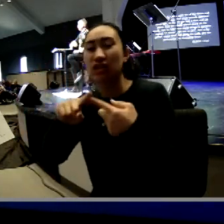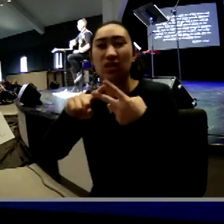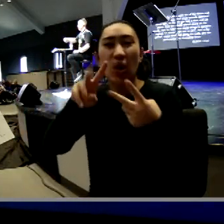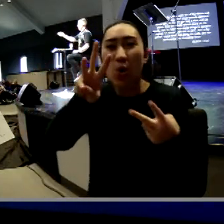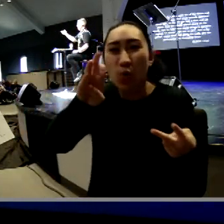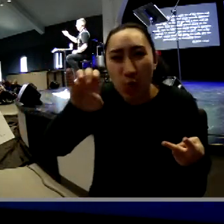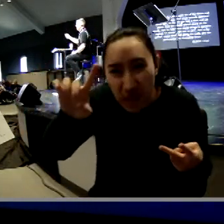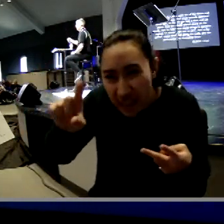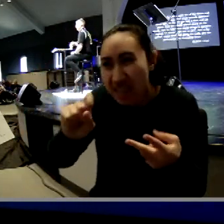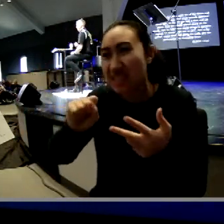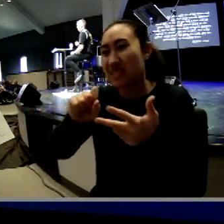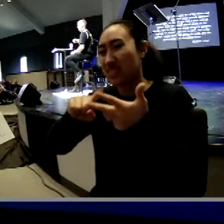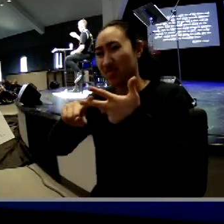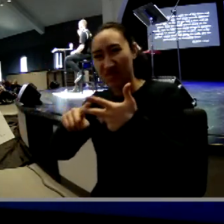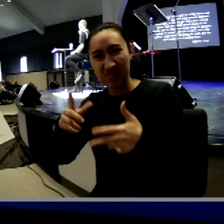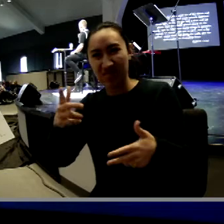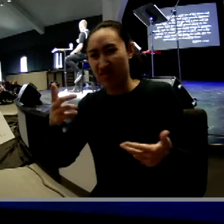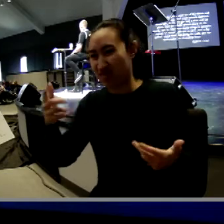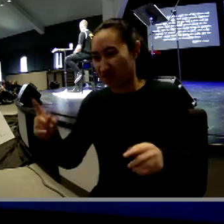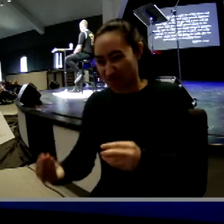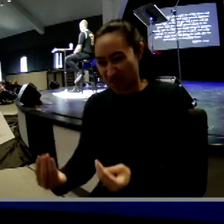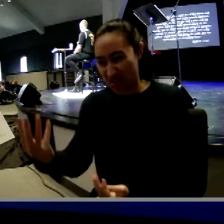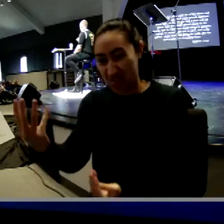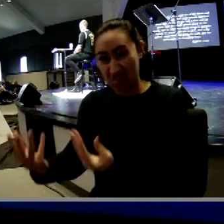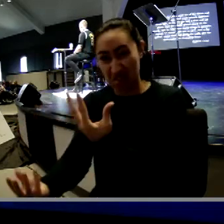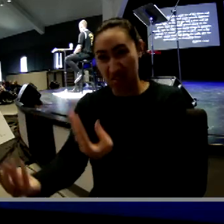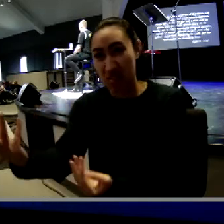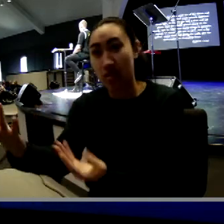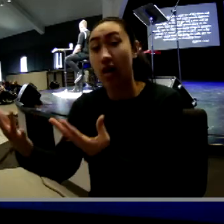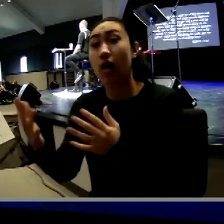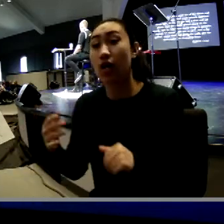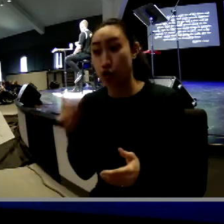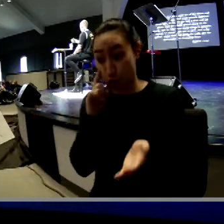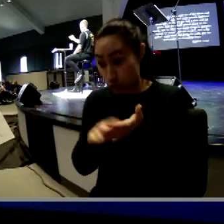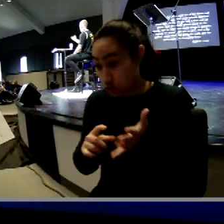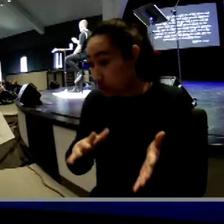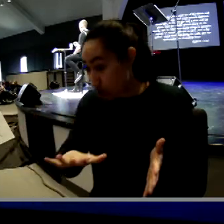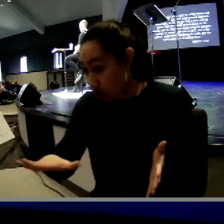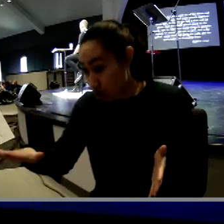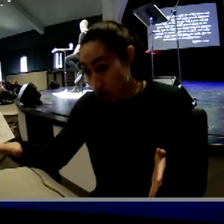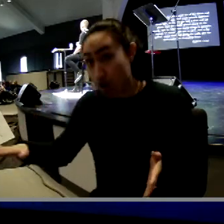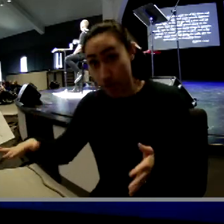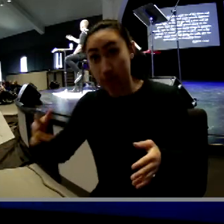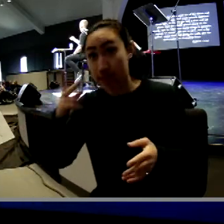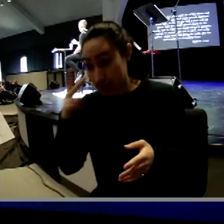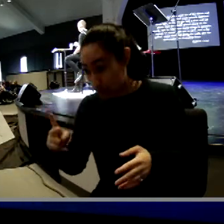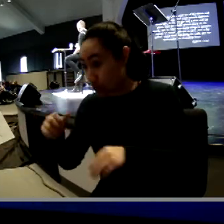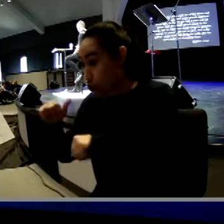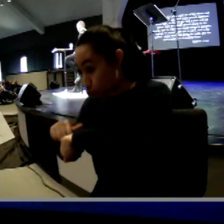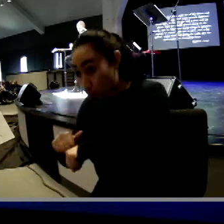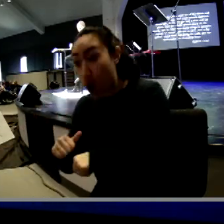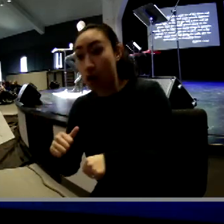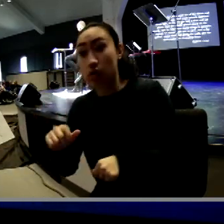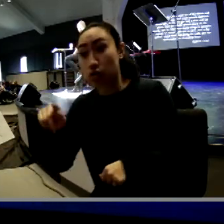you'd throw it wherever there is thorns, wherever there's ground, wherever there's rocks, wherever there's